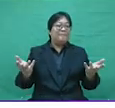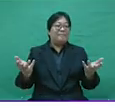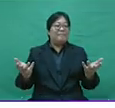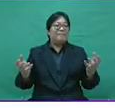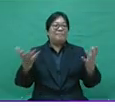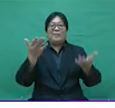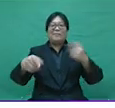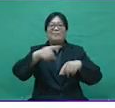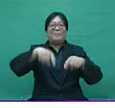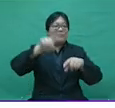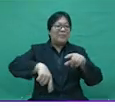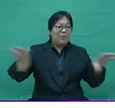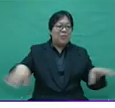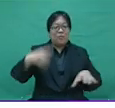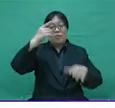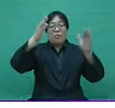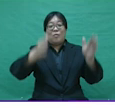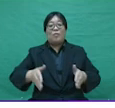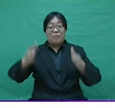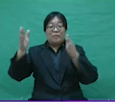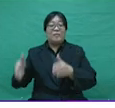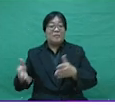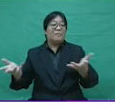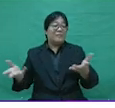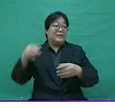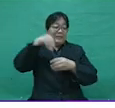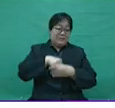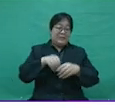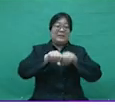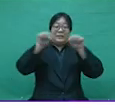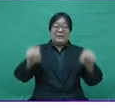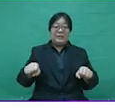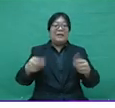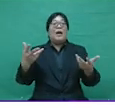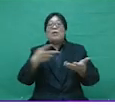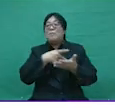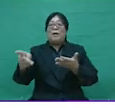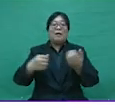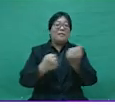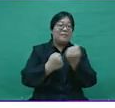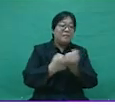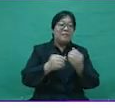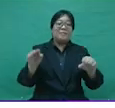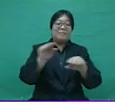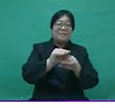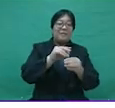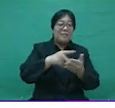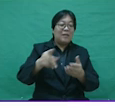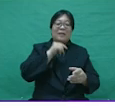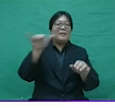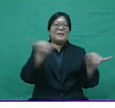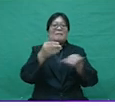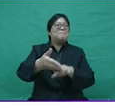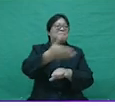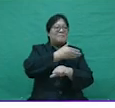the capacity, even for those people who are in the systems, to pay the contributions in the same way as